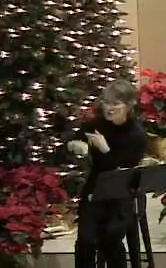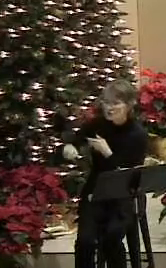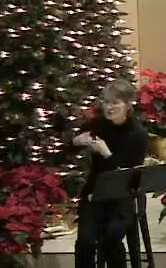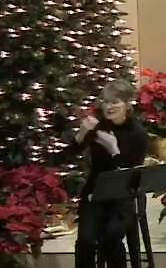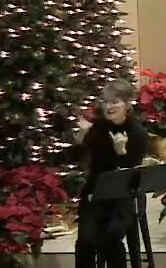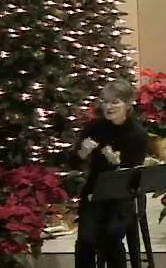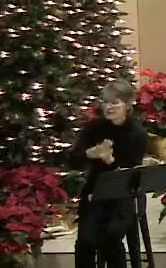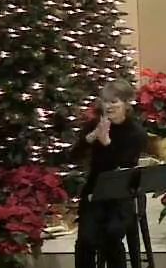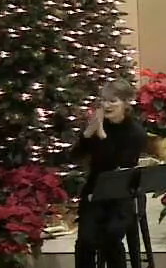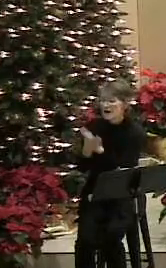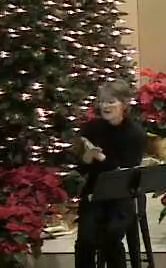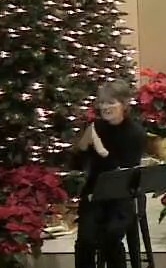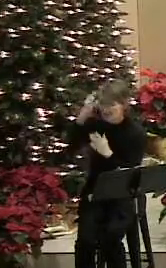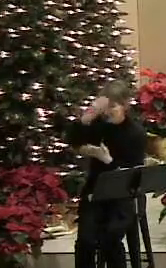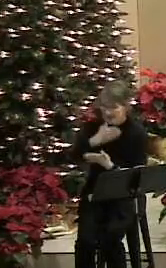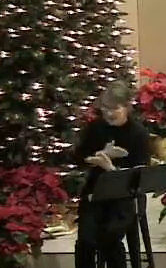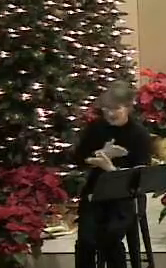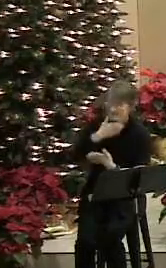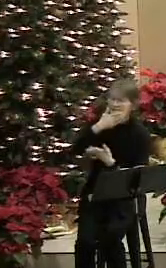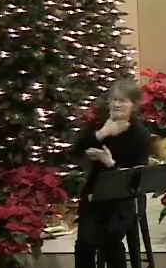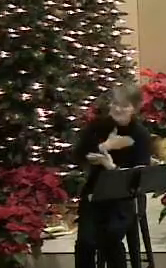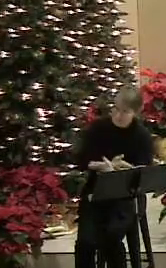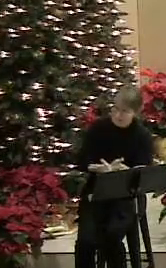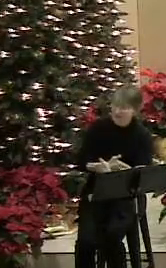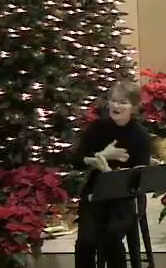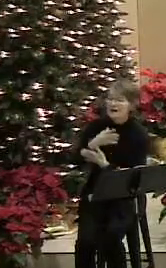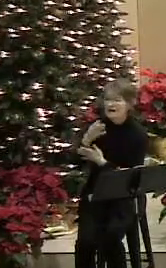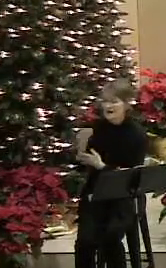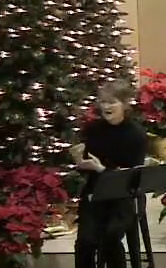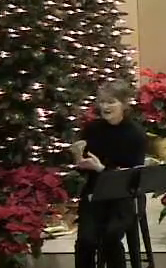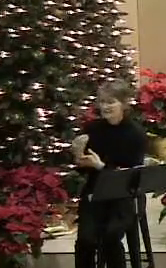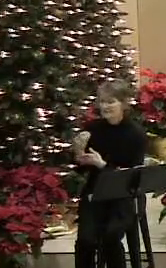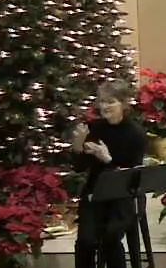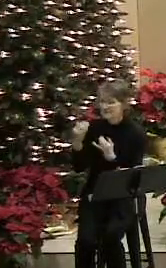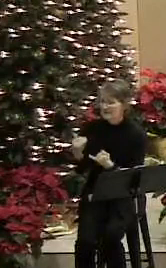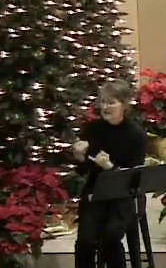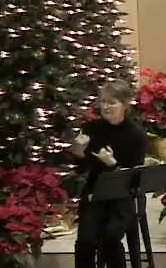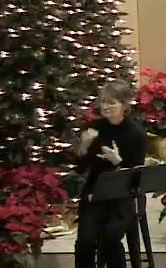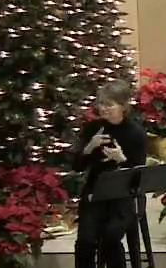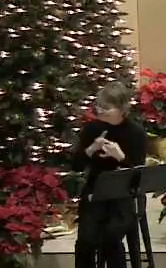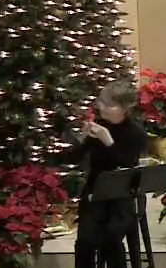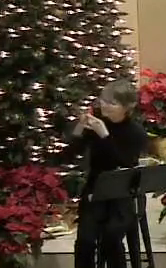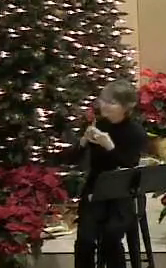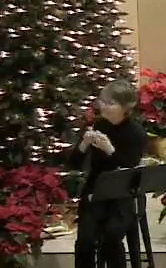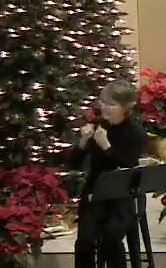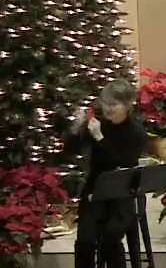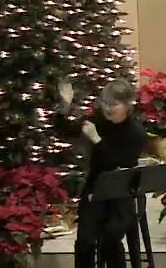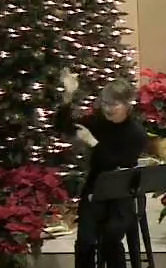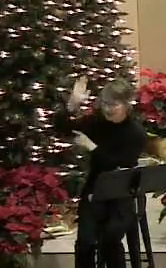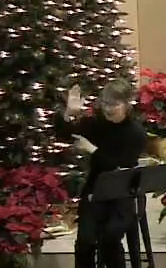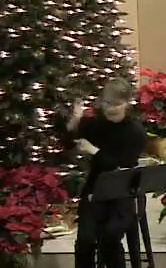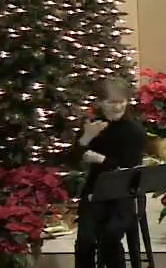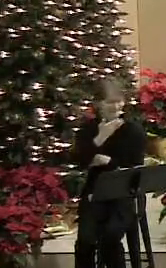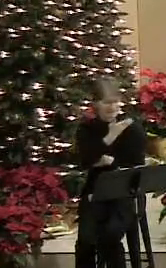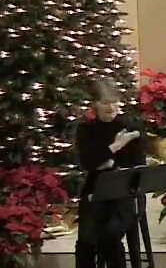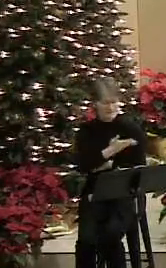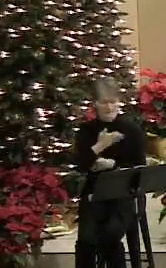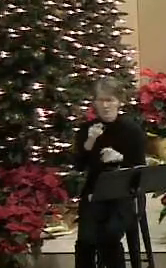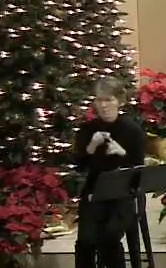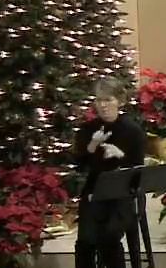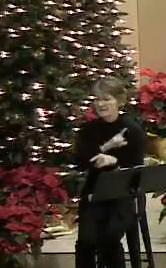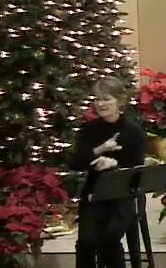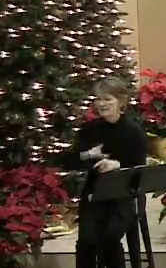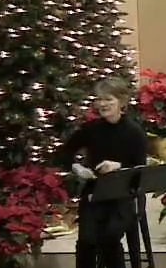but a son. And if a son, then also an heir through God. The word of the